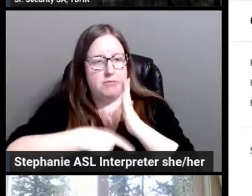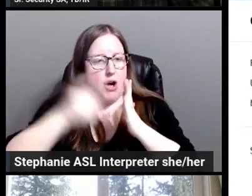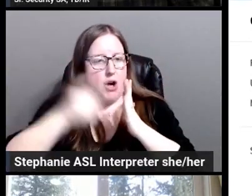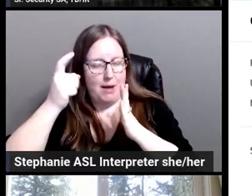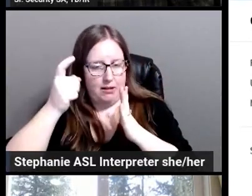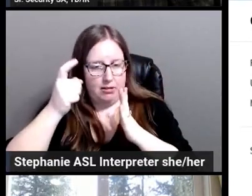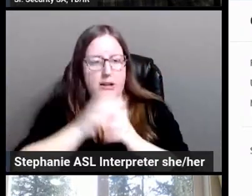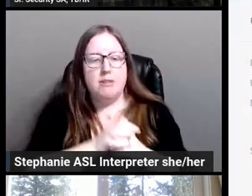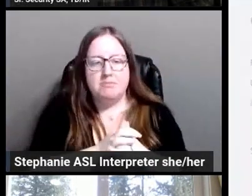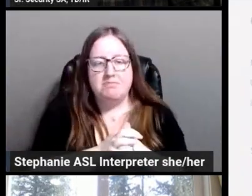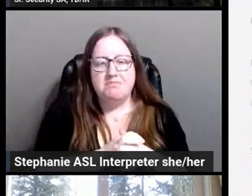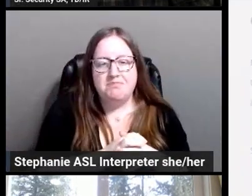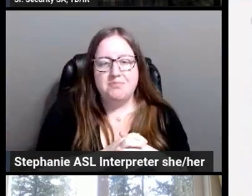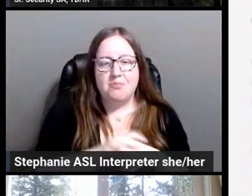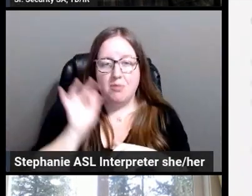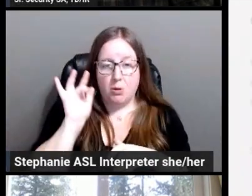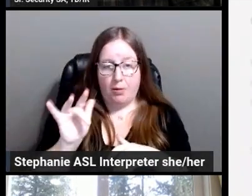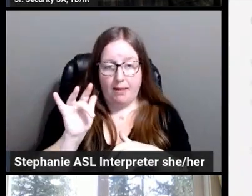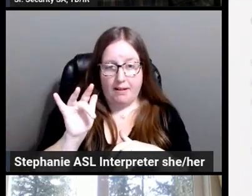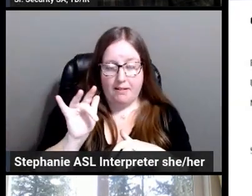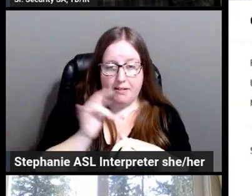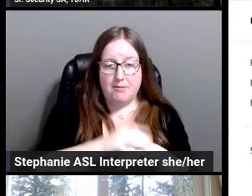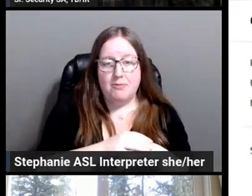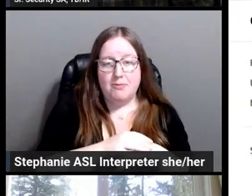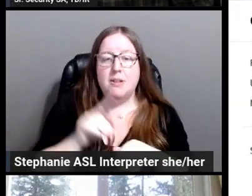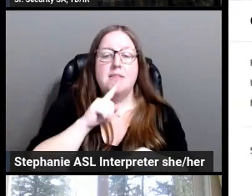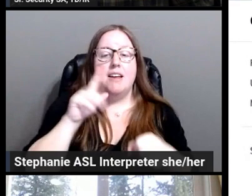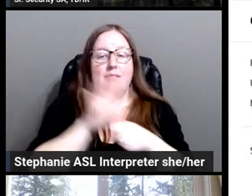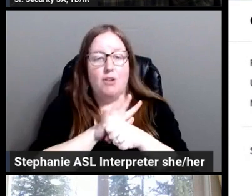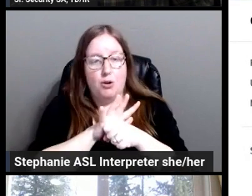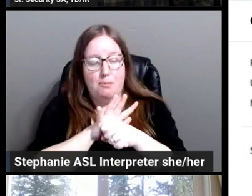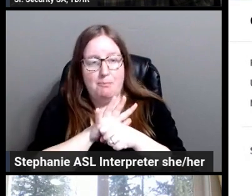this. Okay. So I'll click on this, confirm.